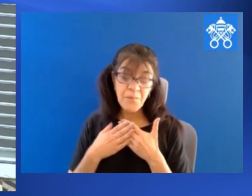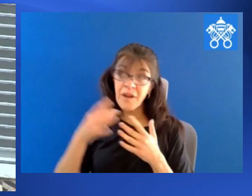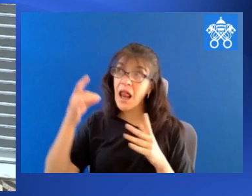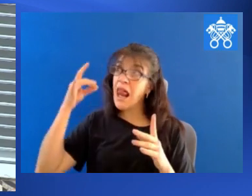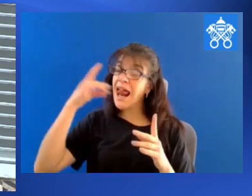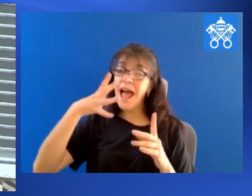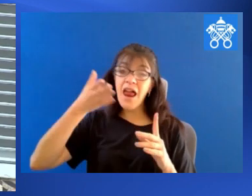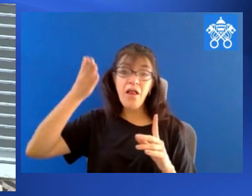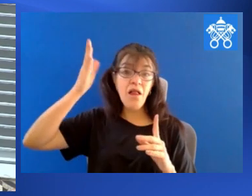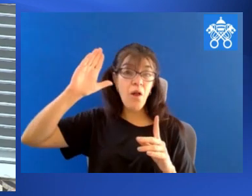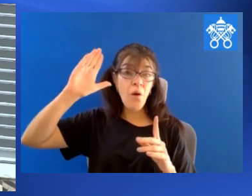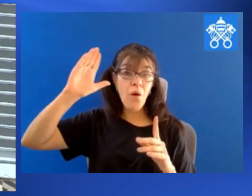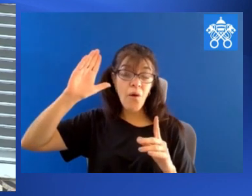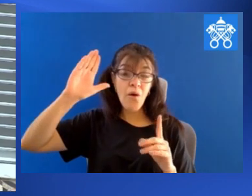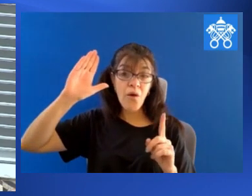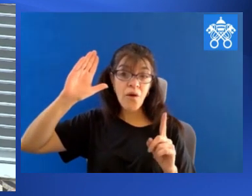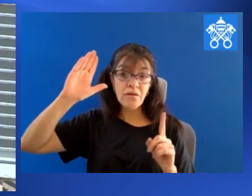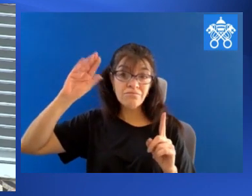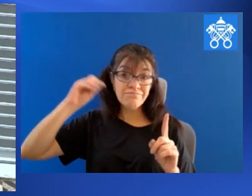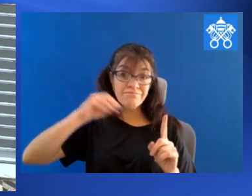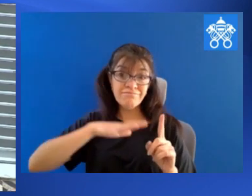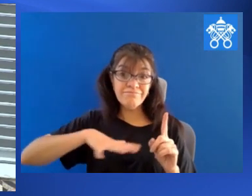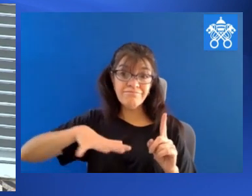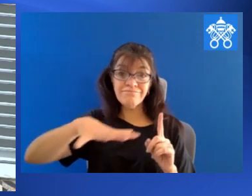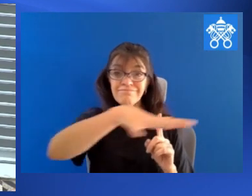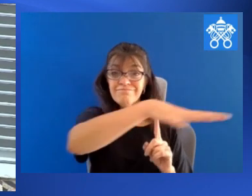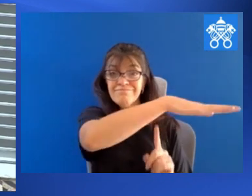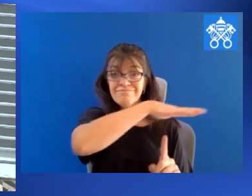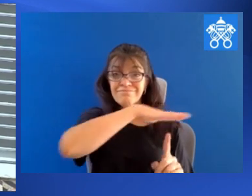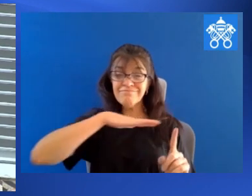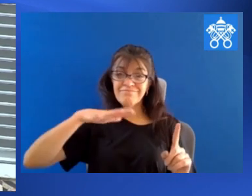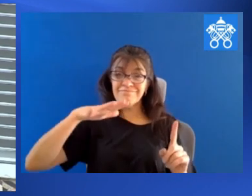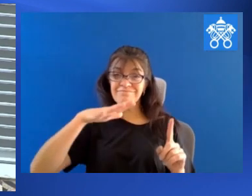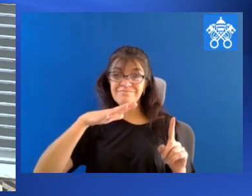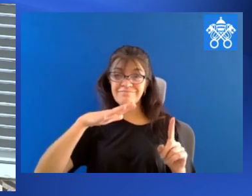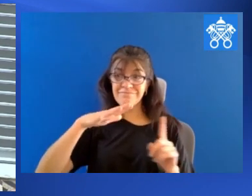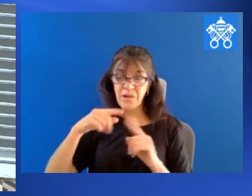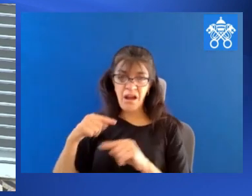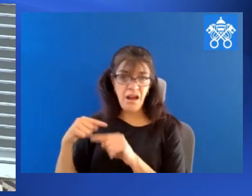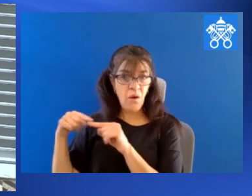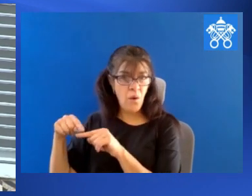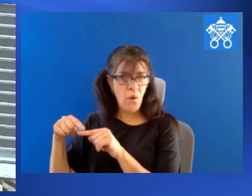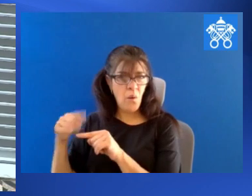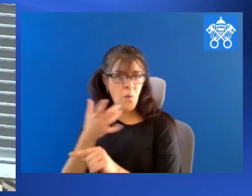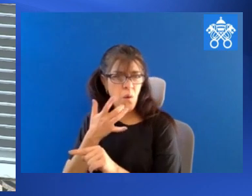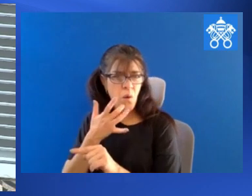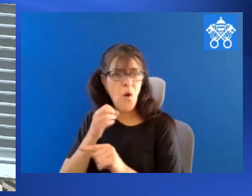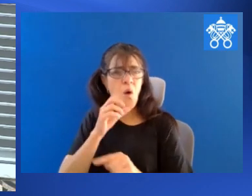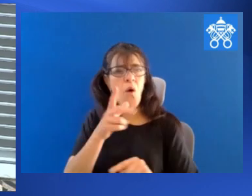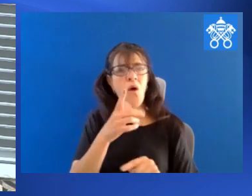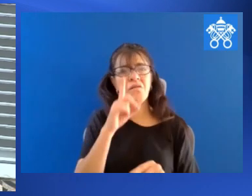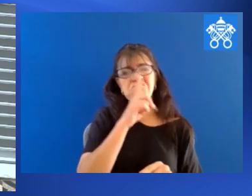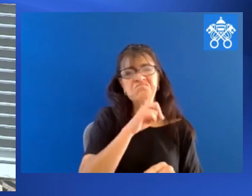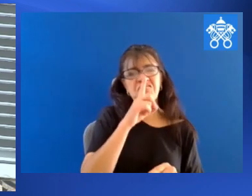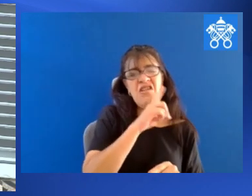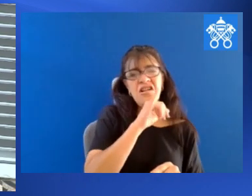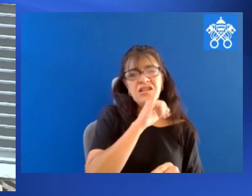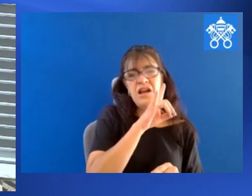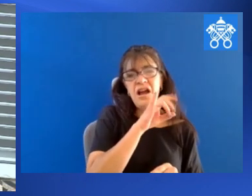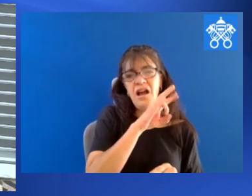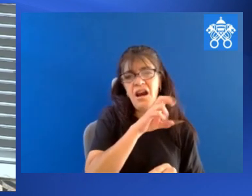The great light of the Lord and the artificial light of idols, what do I prefer?